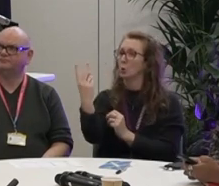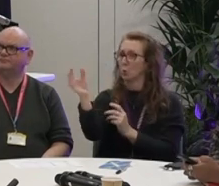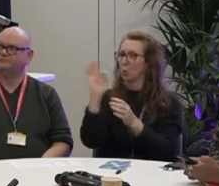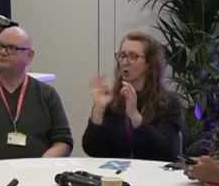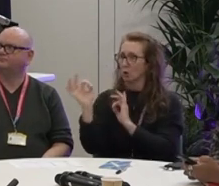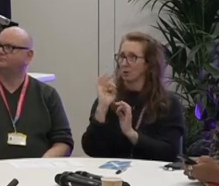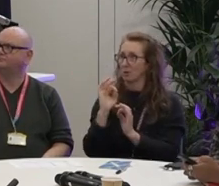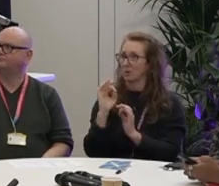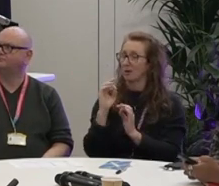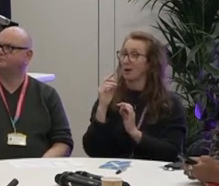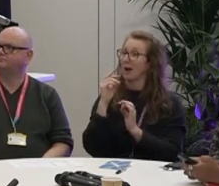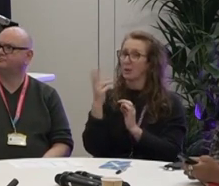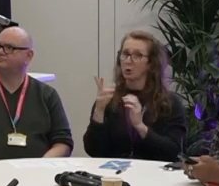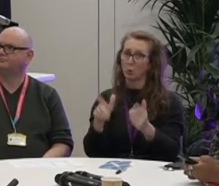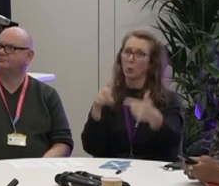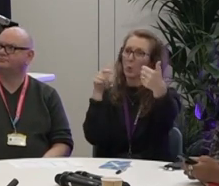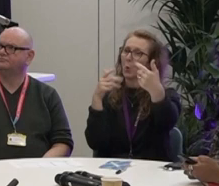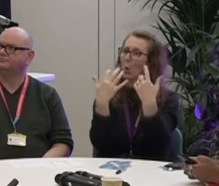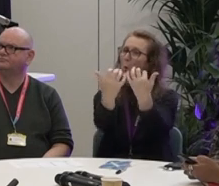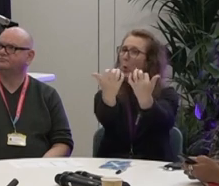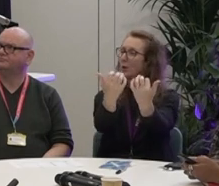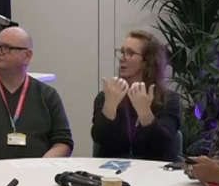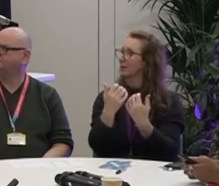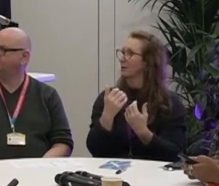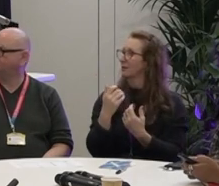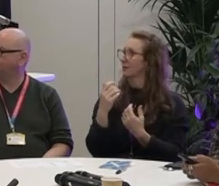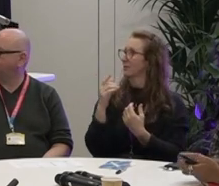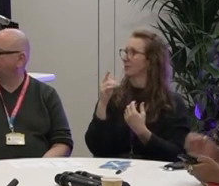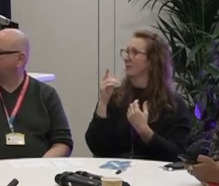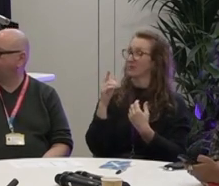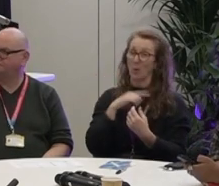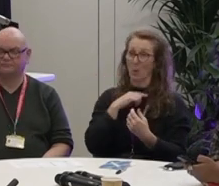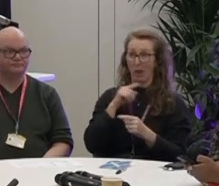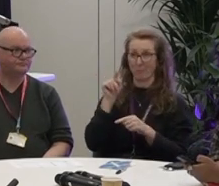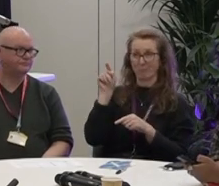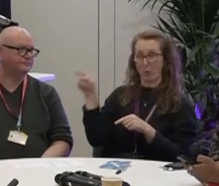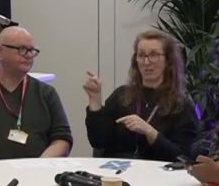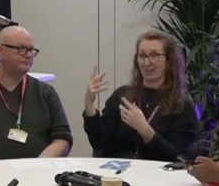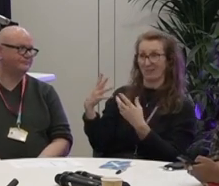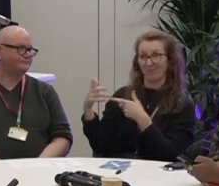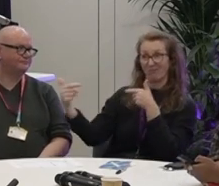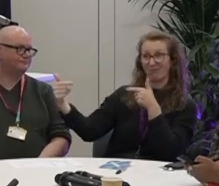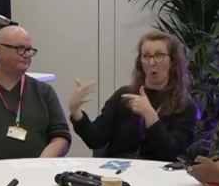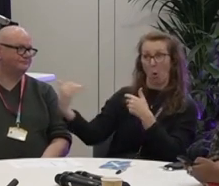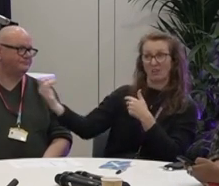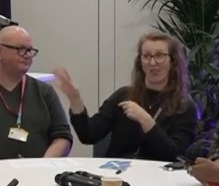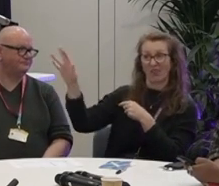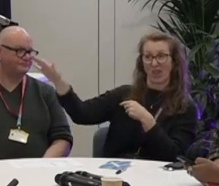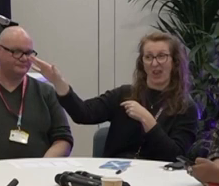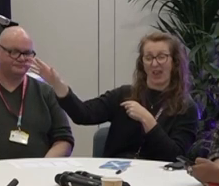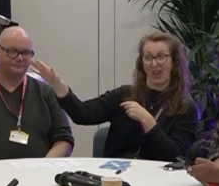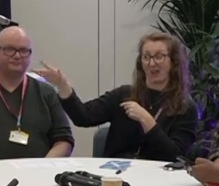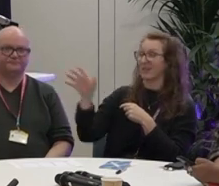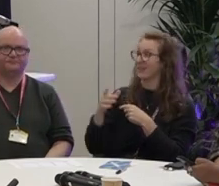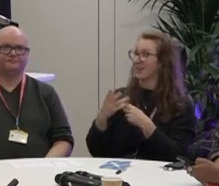two questions out of the virtual audience. The reason I'm pointing there, this is very clearly where the virtual audience is, this is